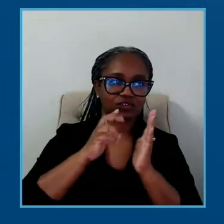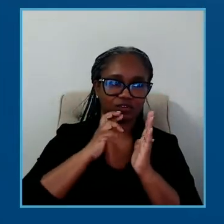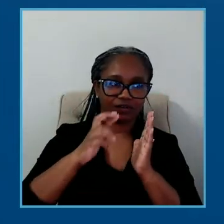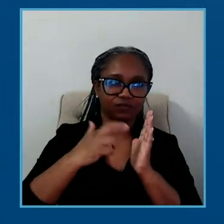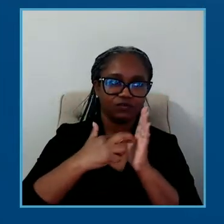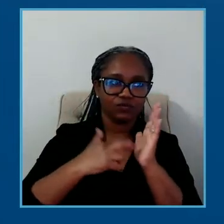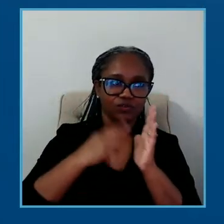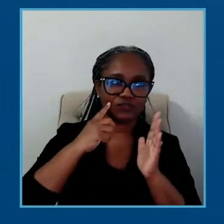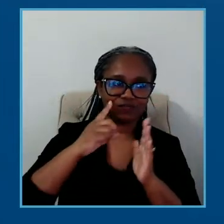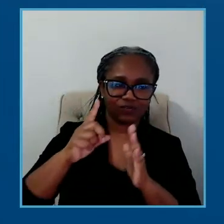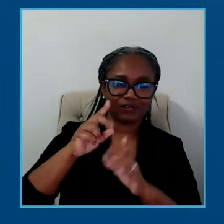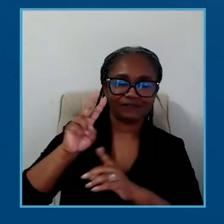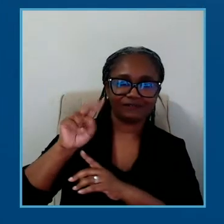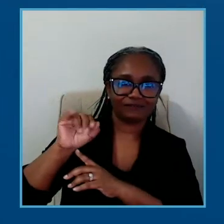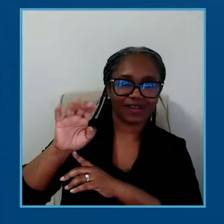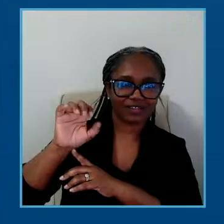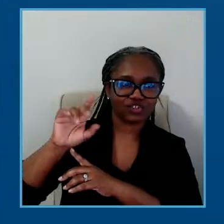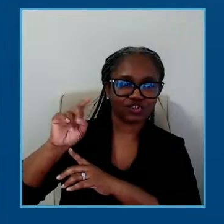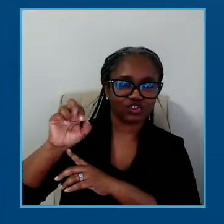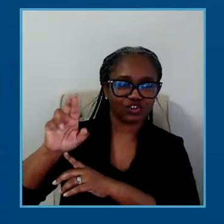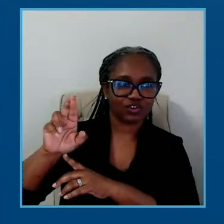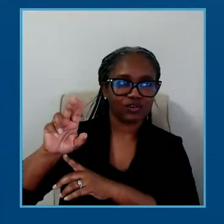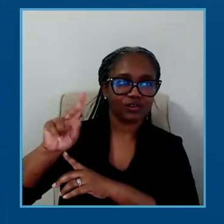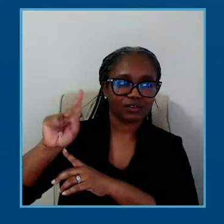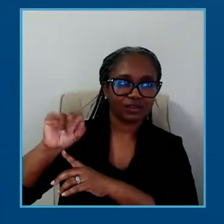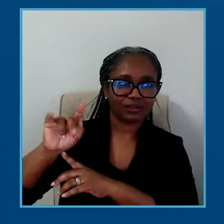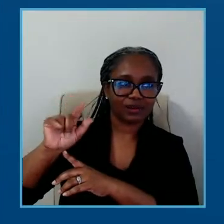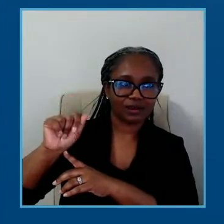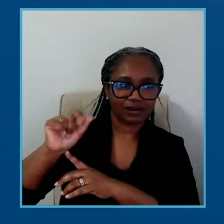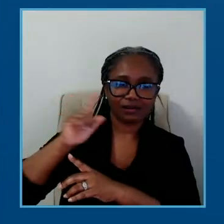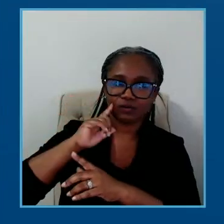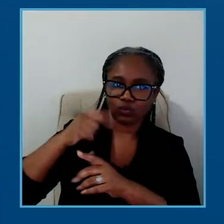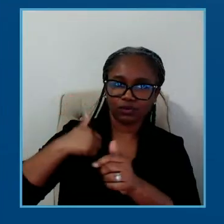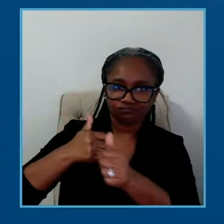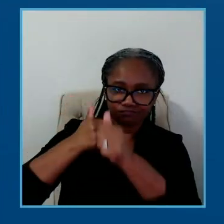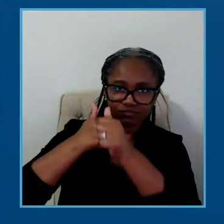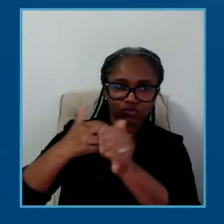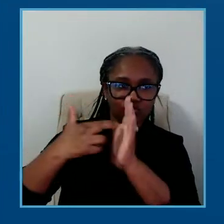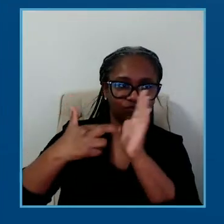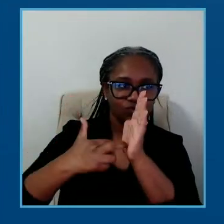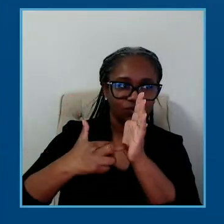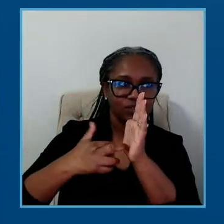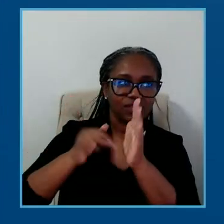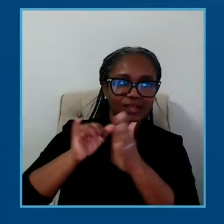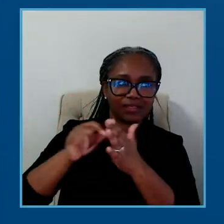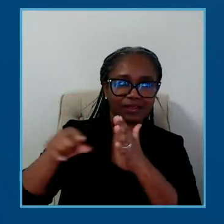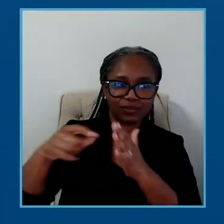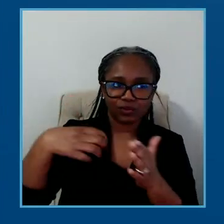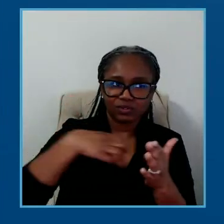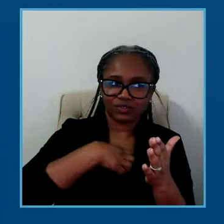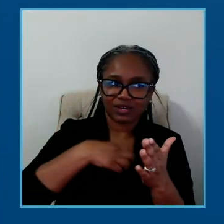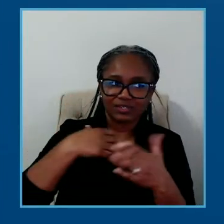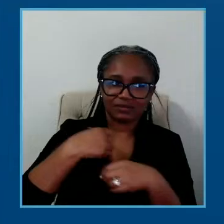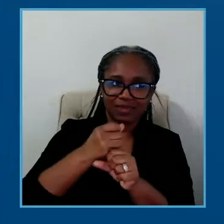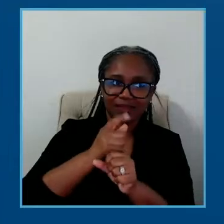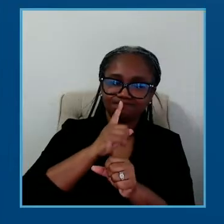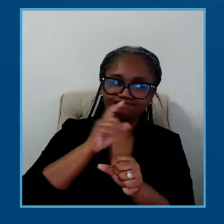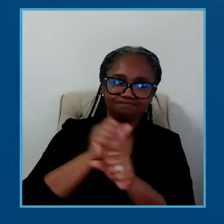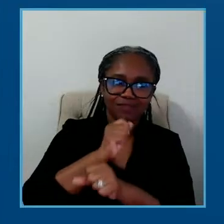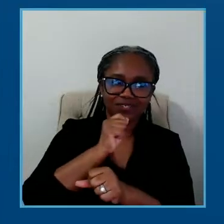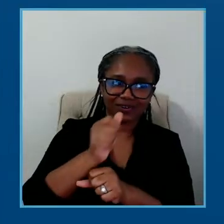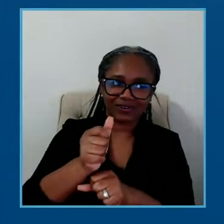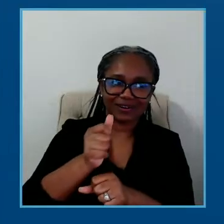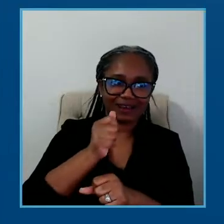not made, and they are not considered timely now because they are not in a continuing nature, and it is inappropriate now to